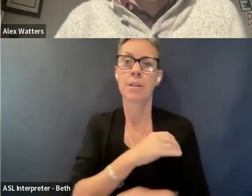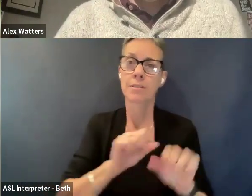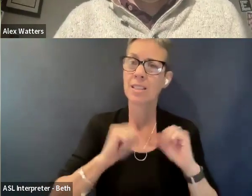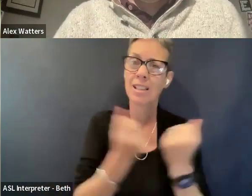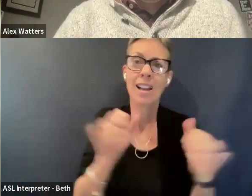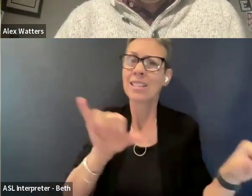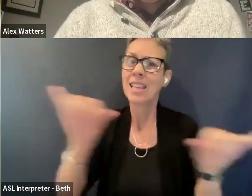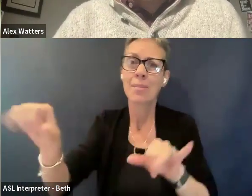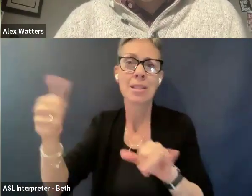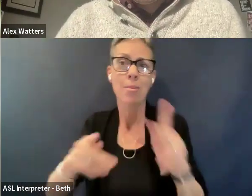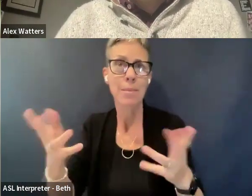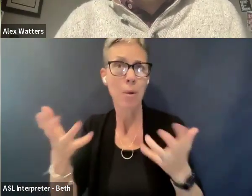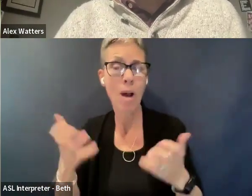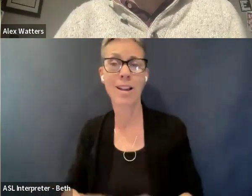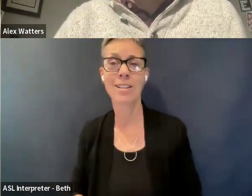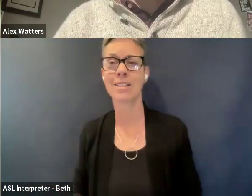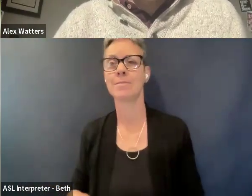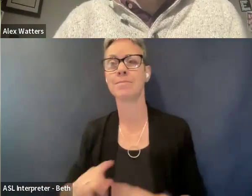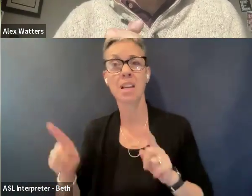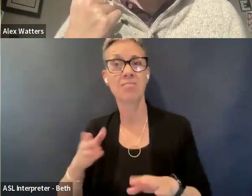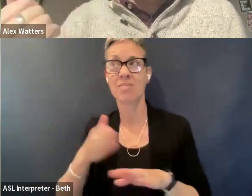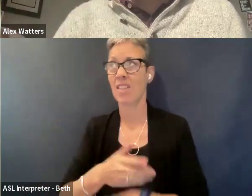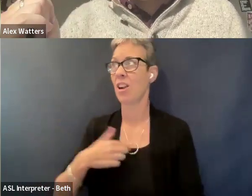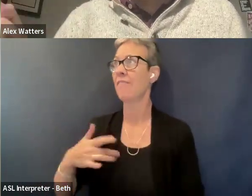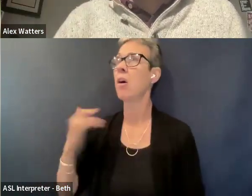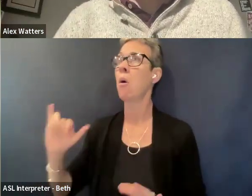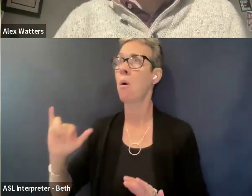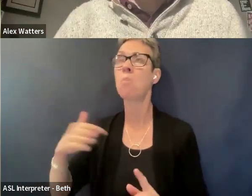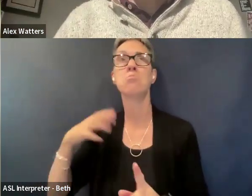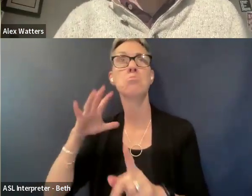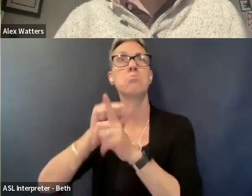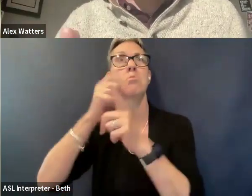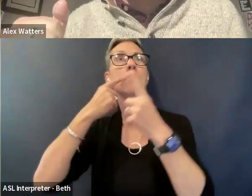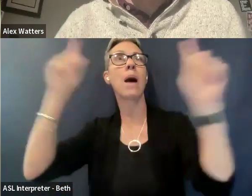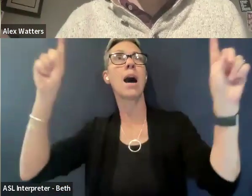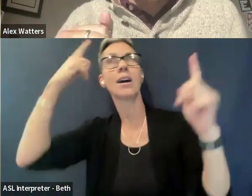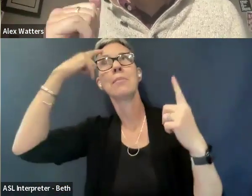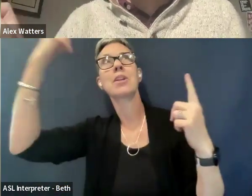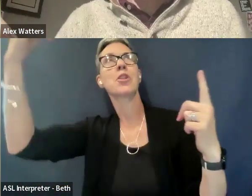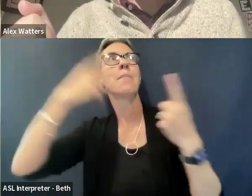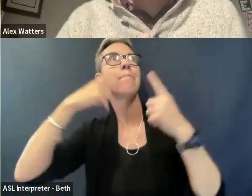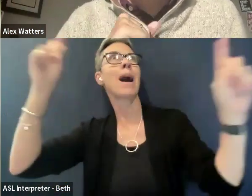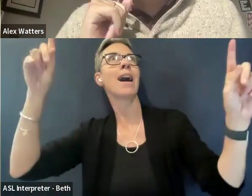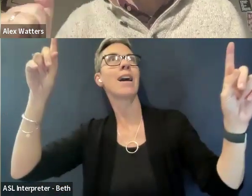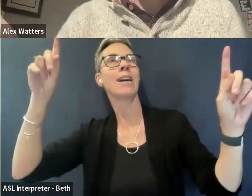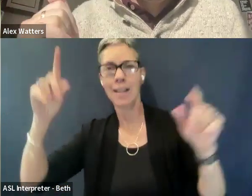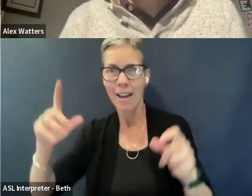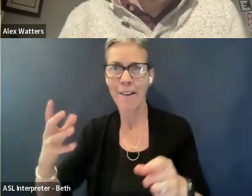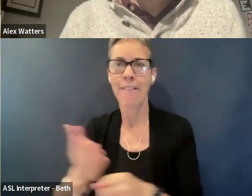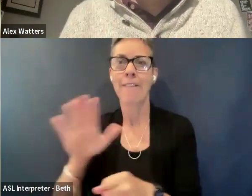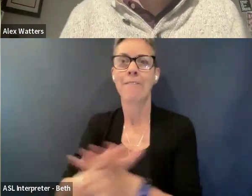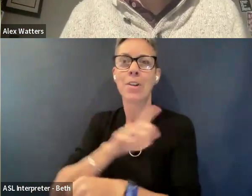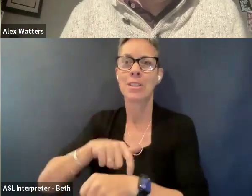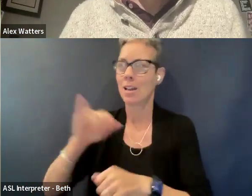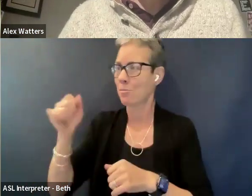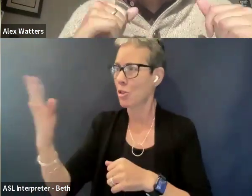would want to do. And after I felt that I achieved that dream, I had received my first full-time job. I was excited. I